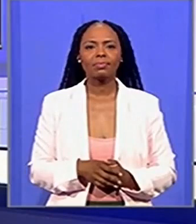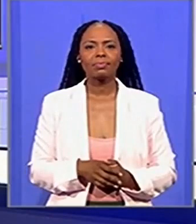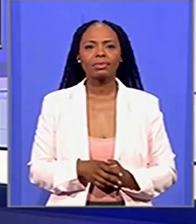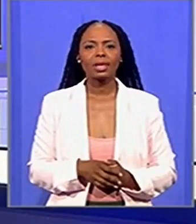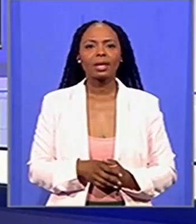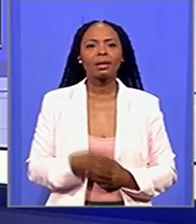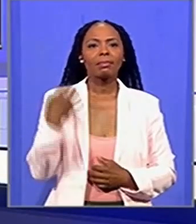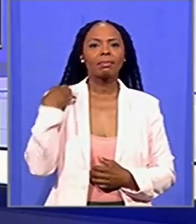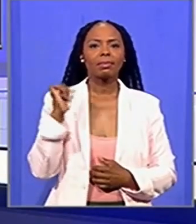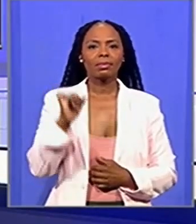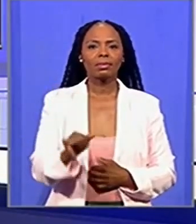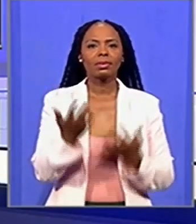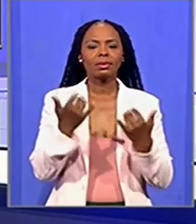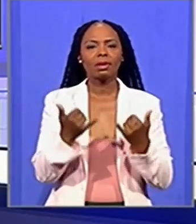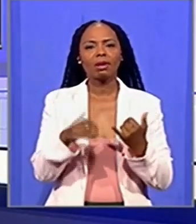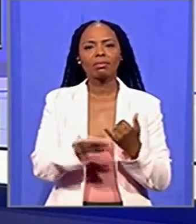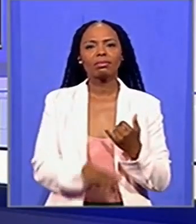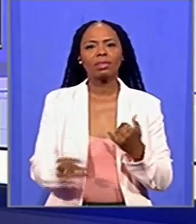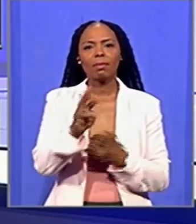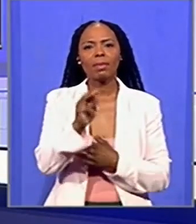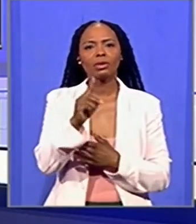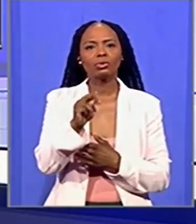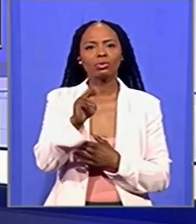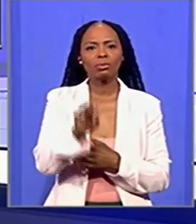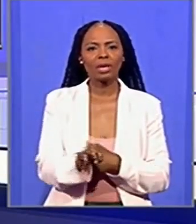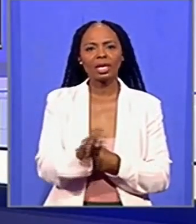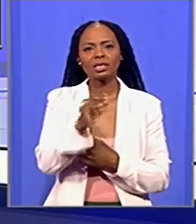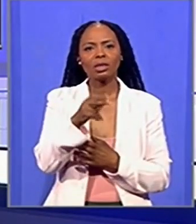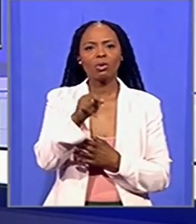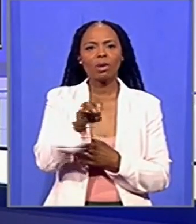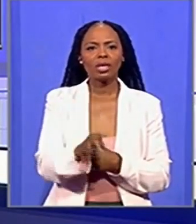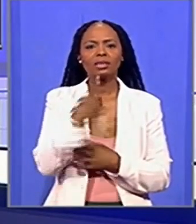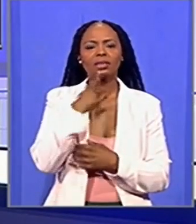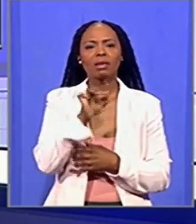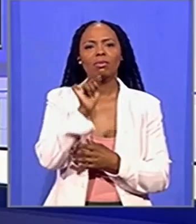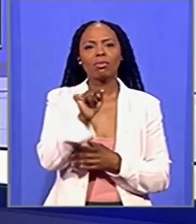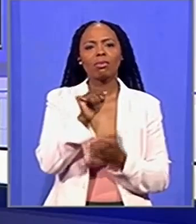Letona la thuto province ya Gauteng Matome Chilwane o re ba ngodisitse diperesente tse